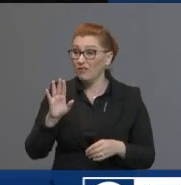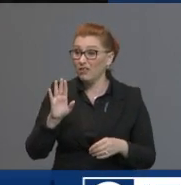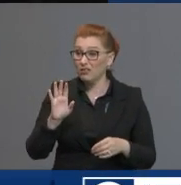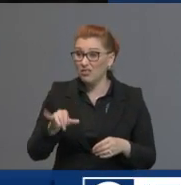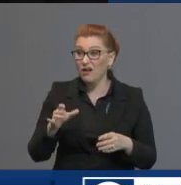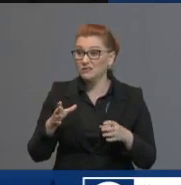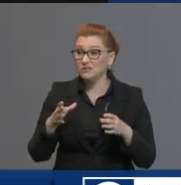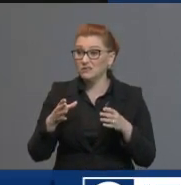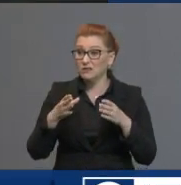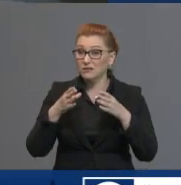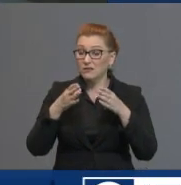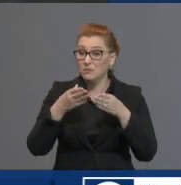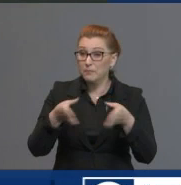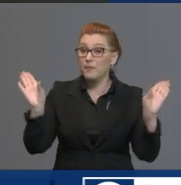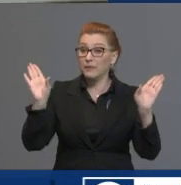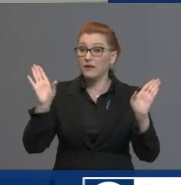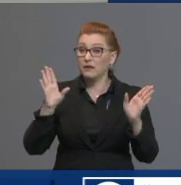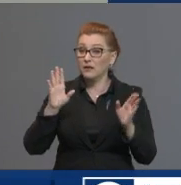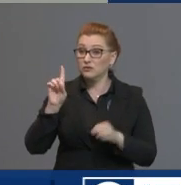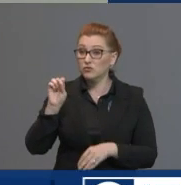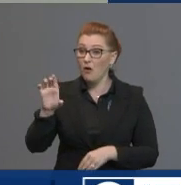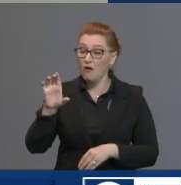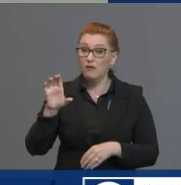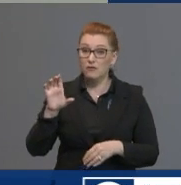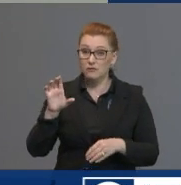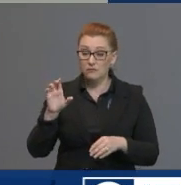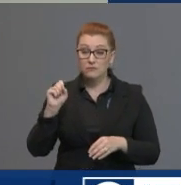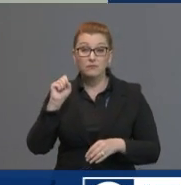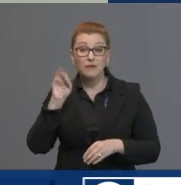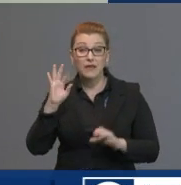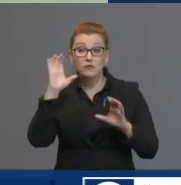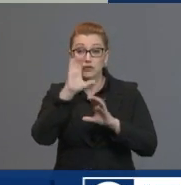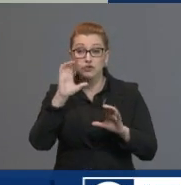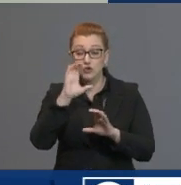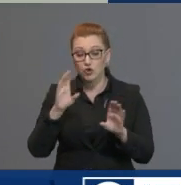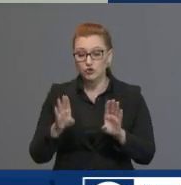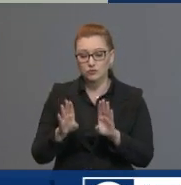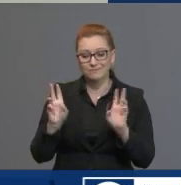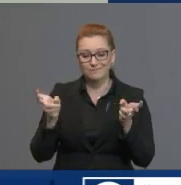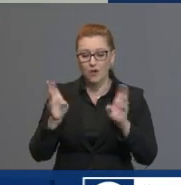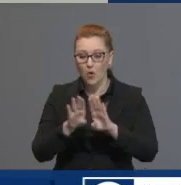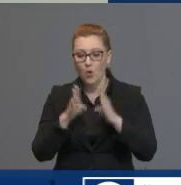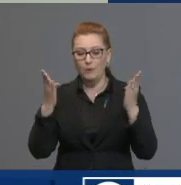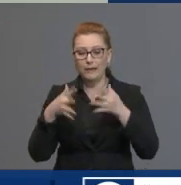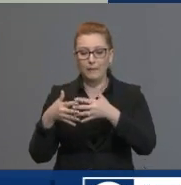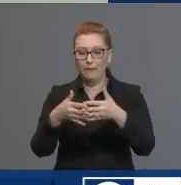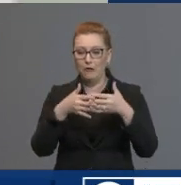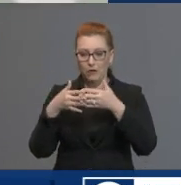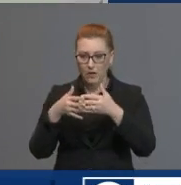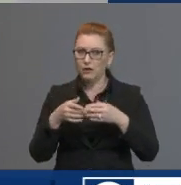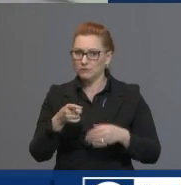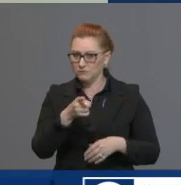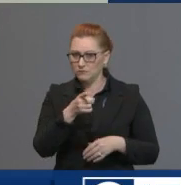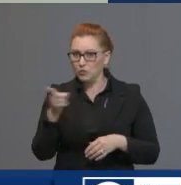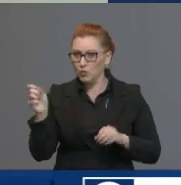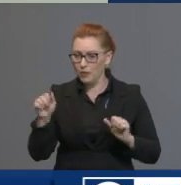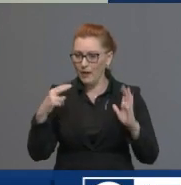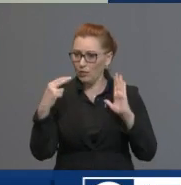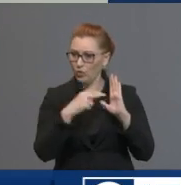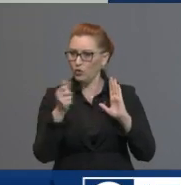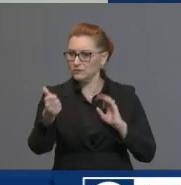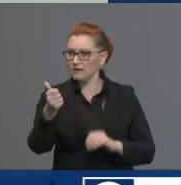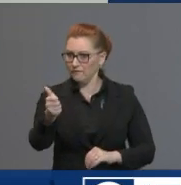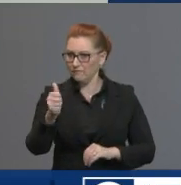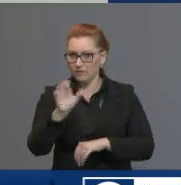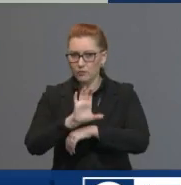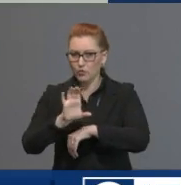you search Opening Up America Again, you can print this document for yourself or look at it on your